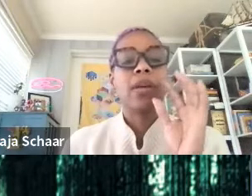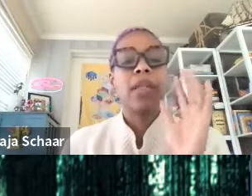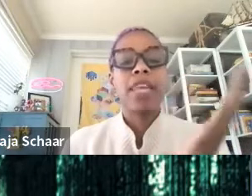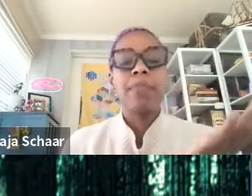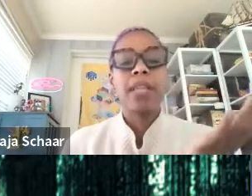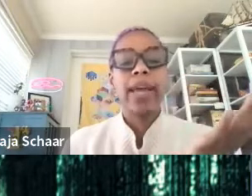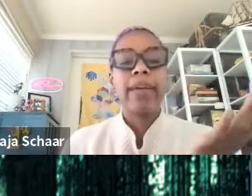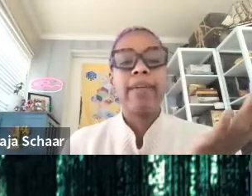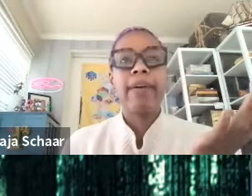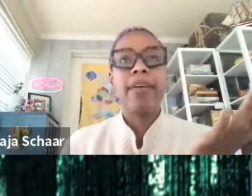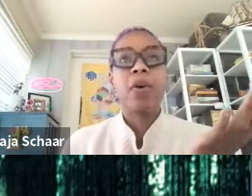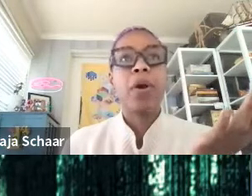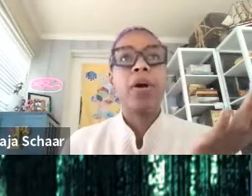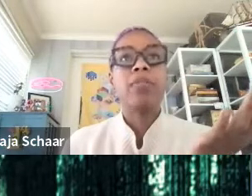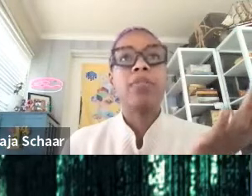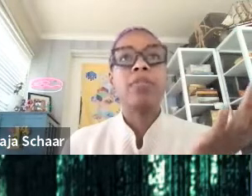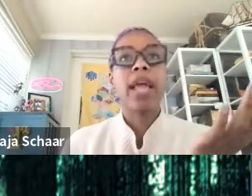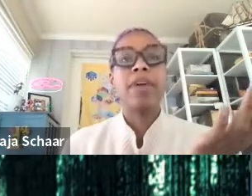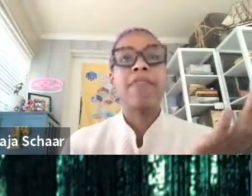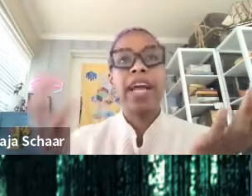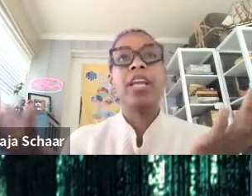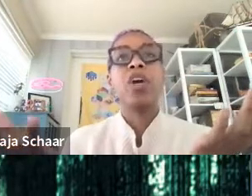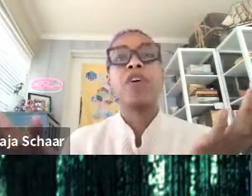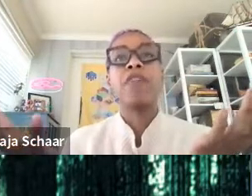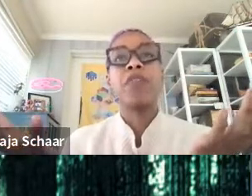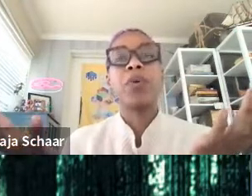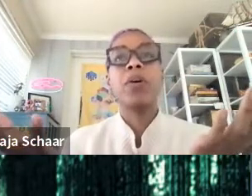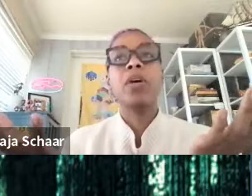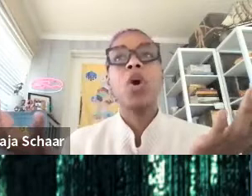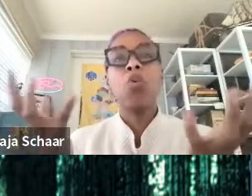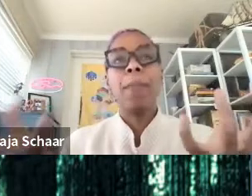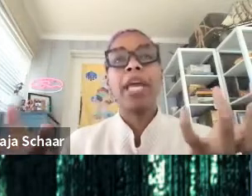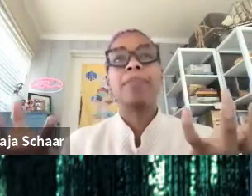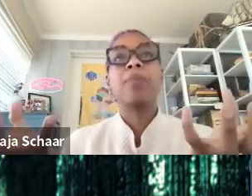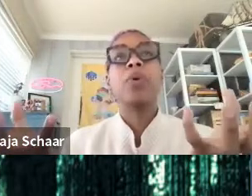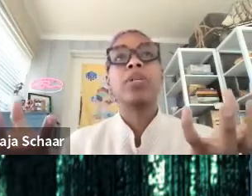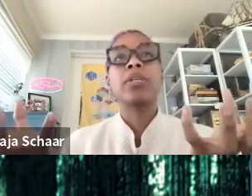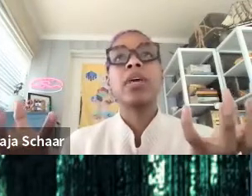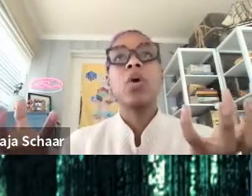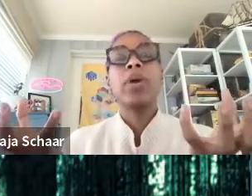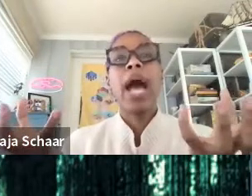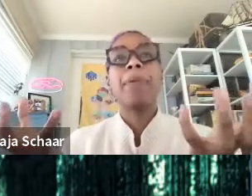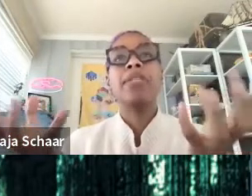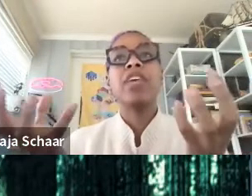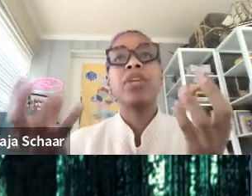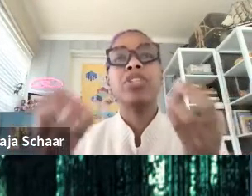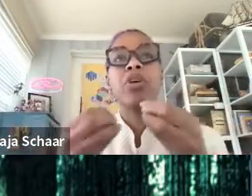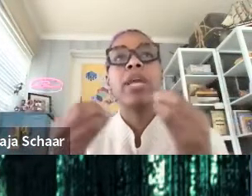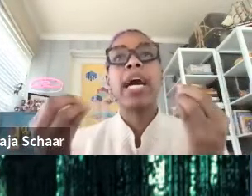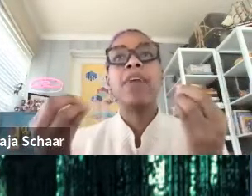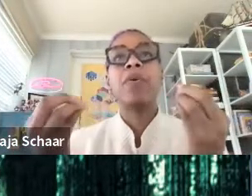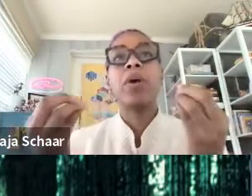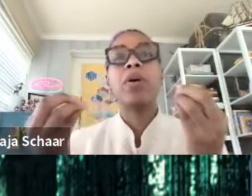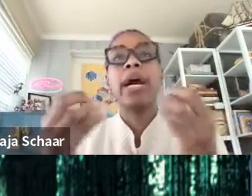about themes like oil, fighting over fuel, what becomes important, what happens if we